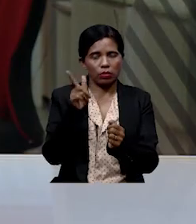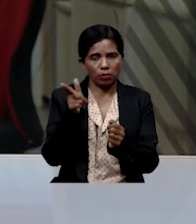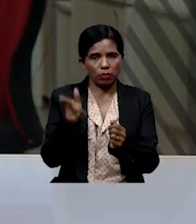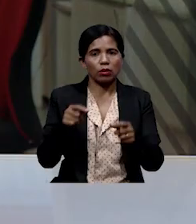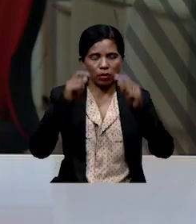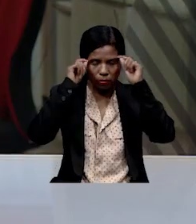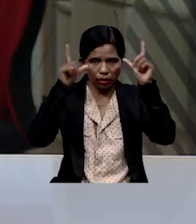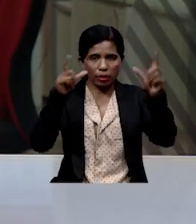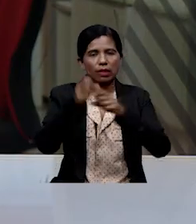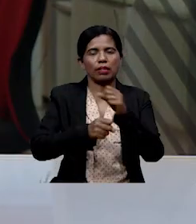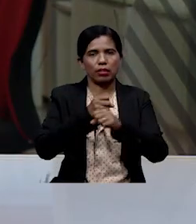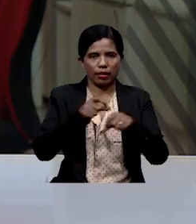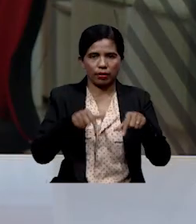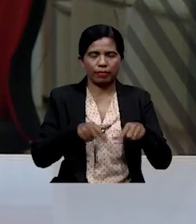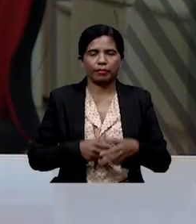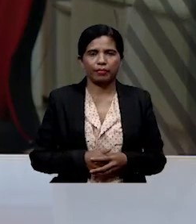ia tinang ne.